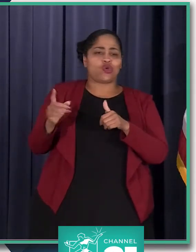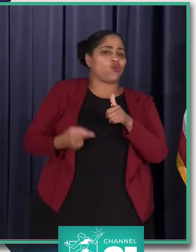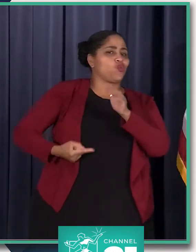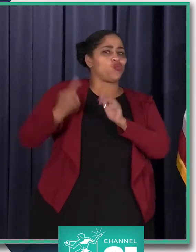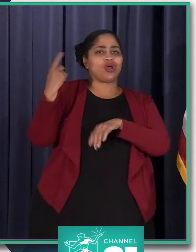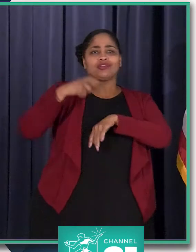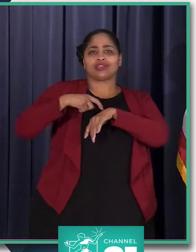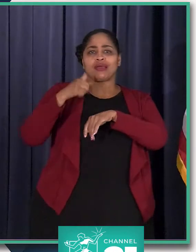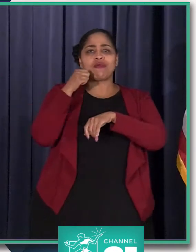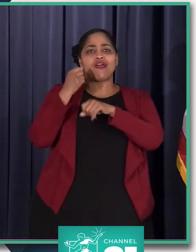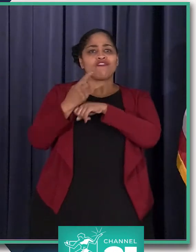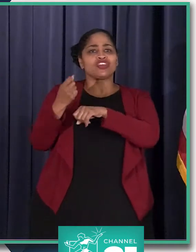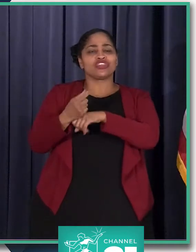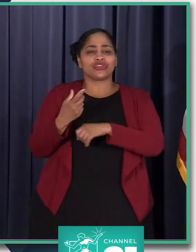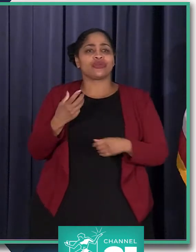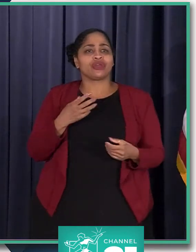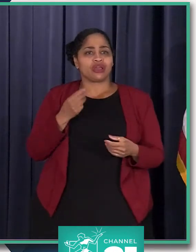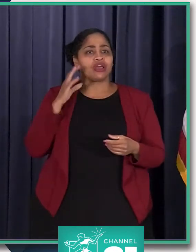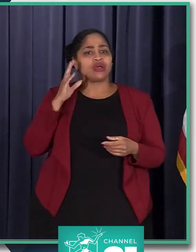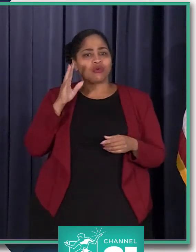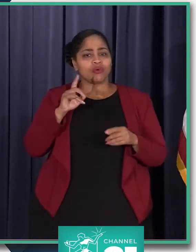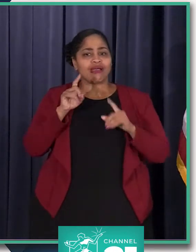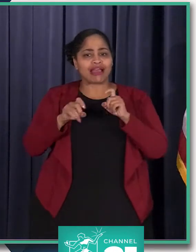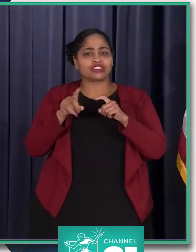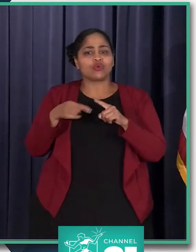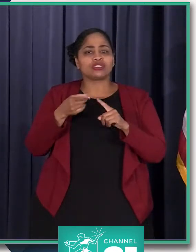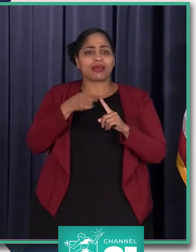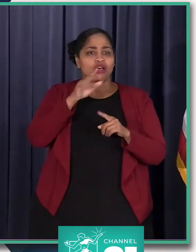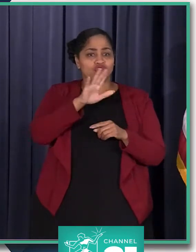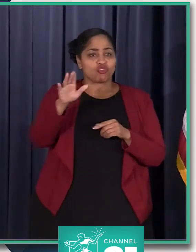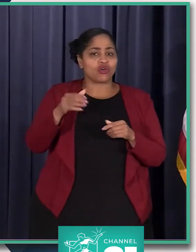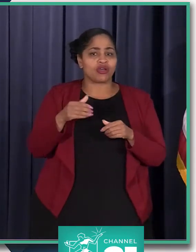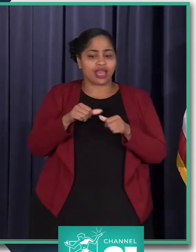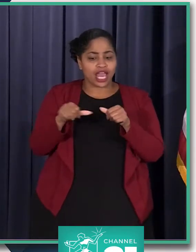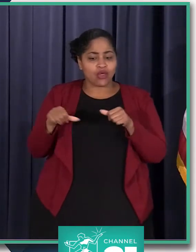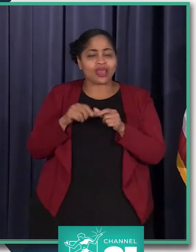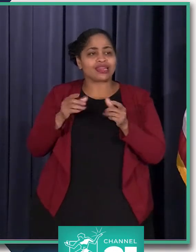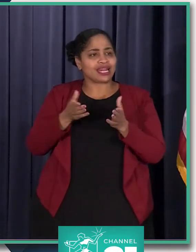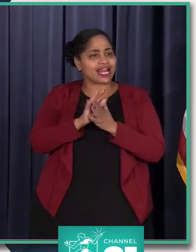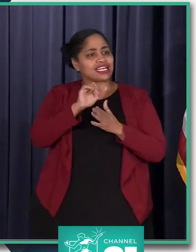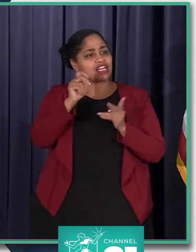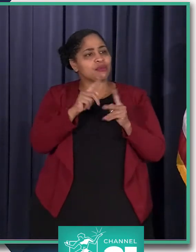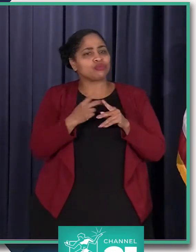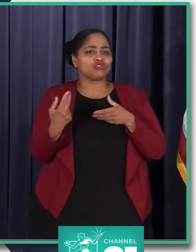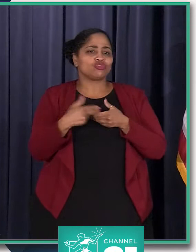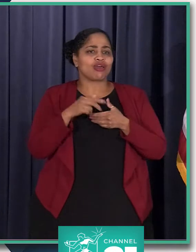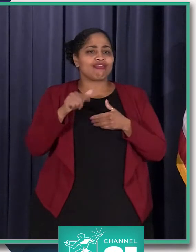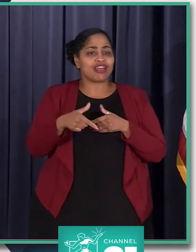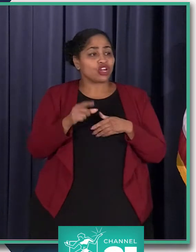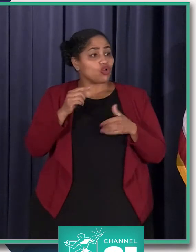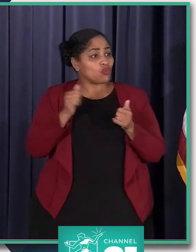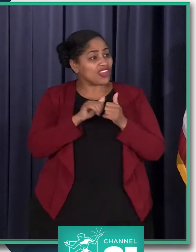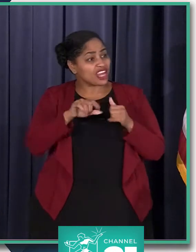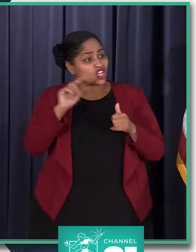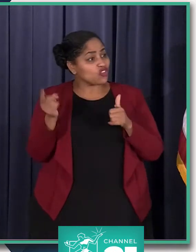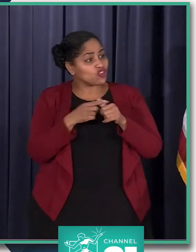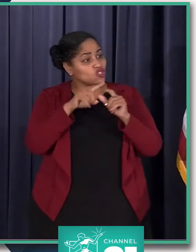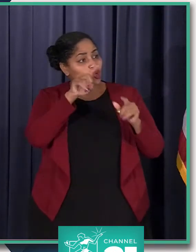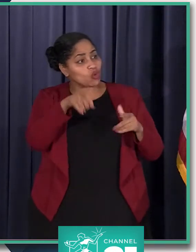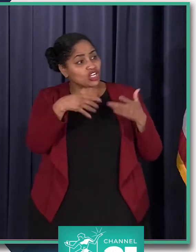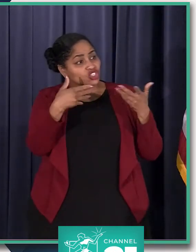year to be able to ask about questions in their neighborhood and then ask the other people to join in a little while. And with that, we'll take our first question.